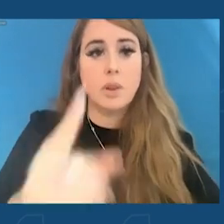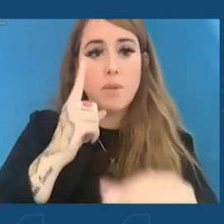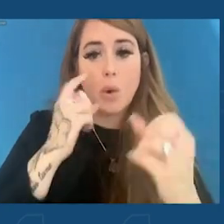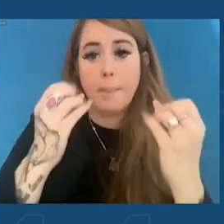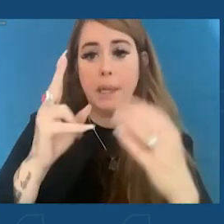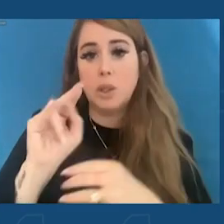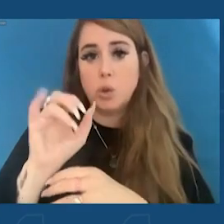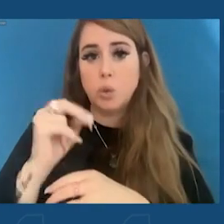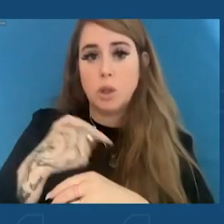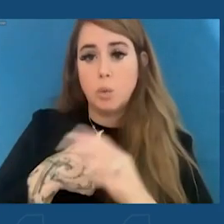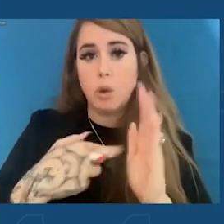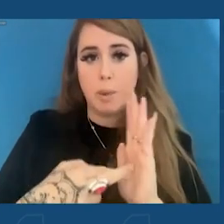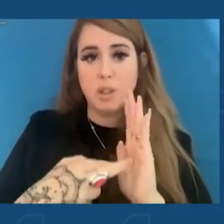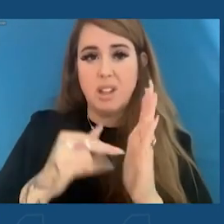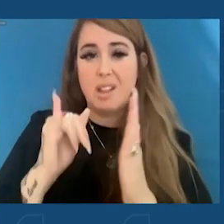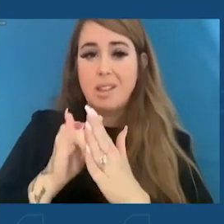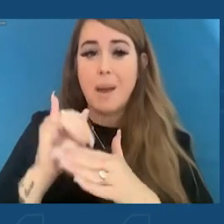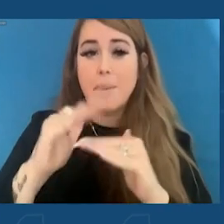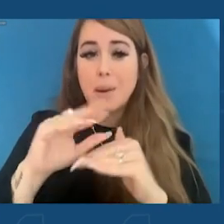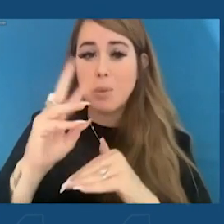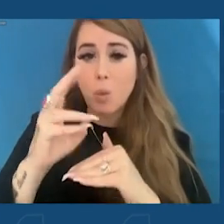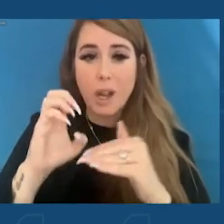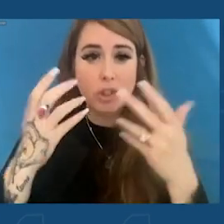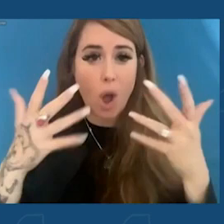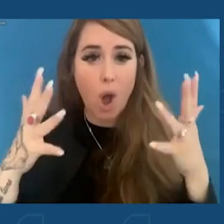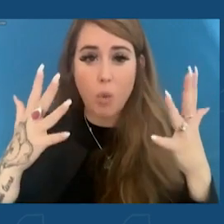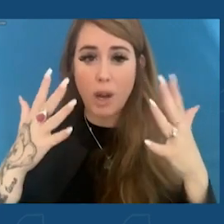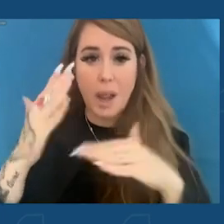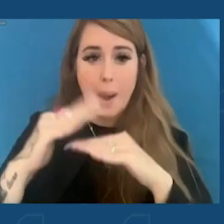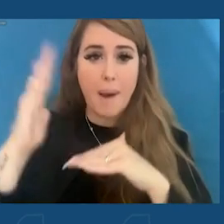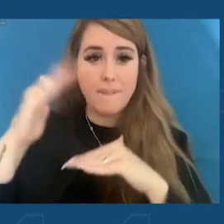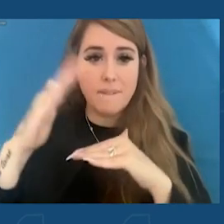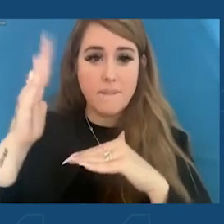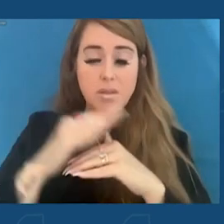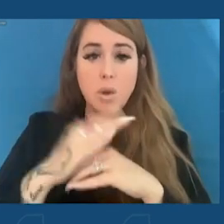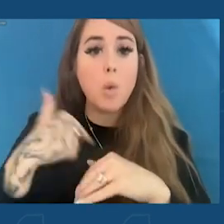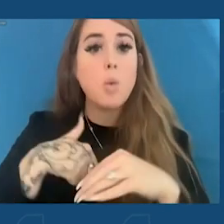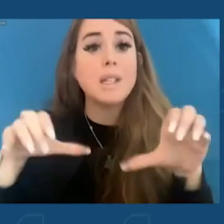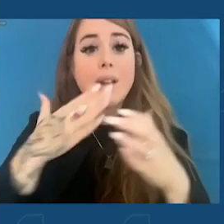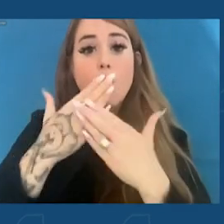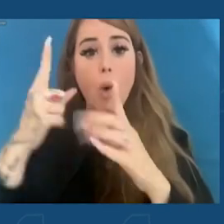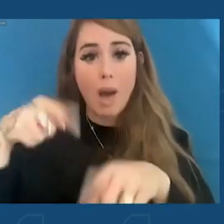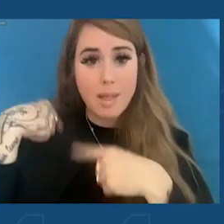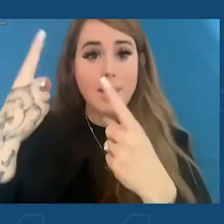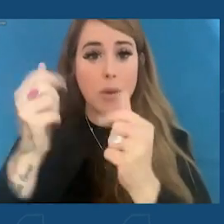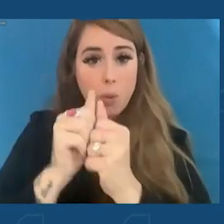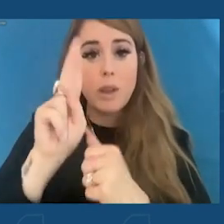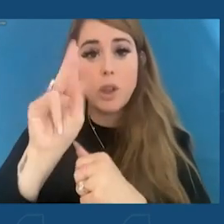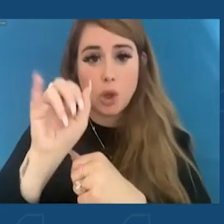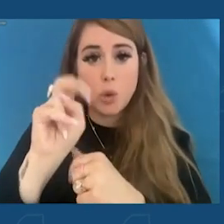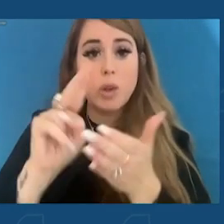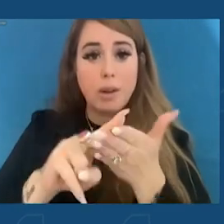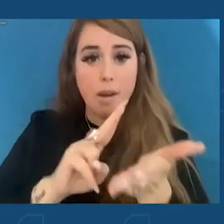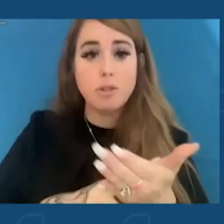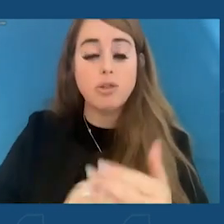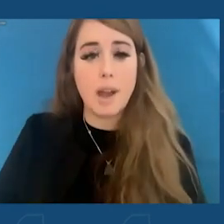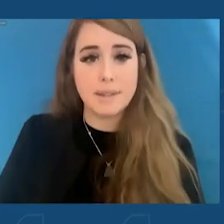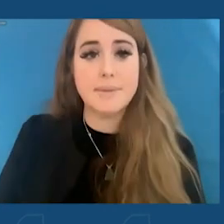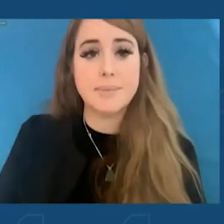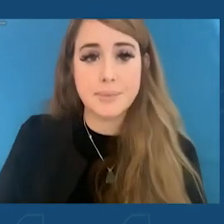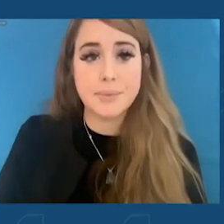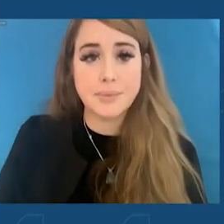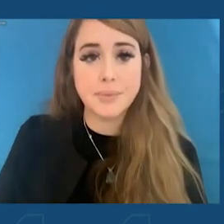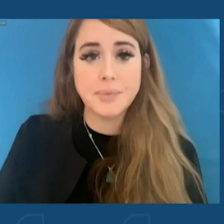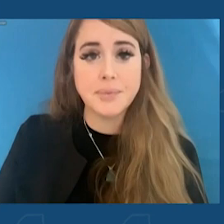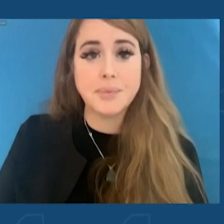represent, that minimum wage already has been above, right? Because we've done well with the union contract. We negotiated a child